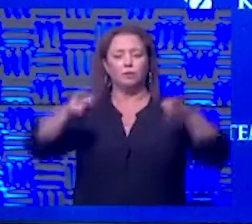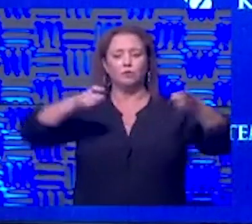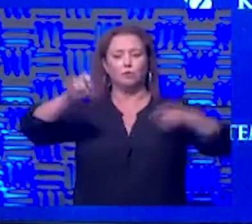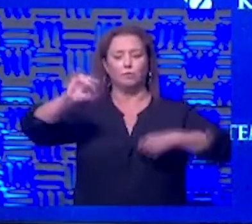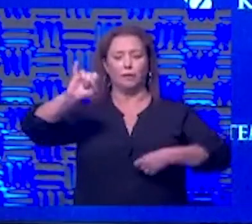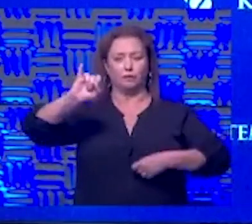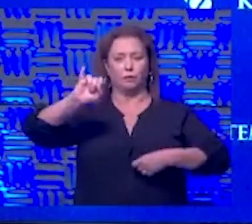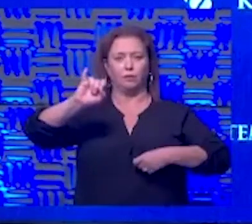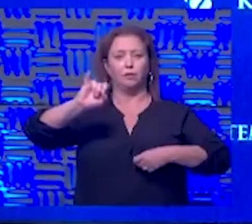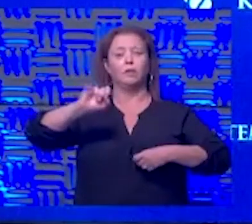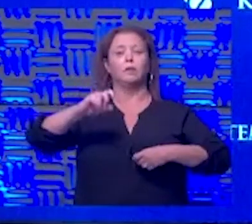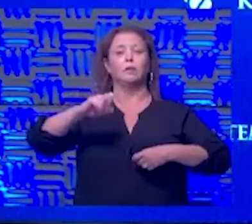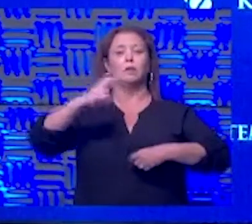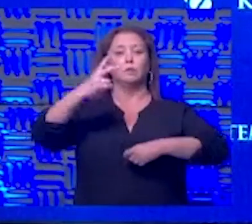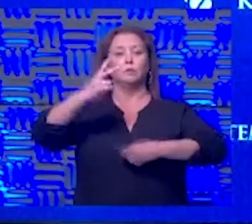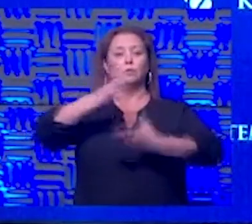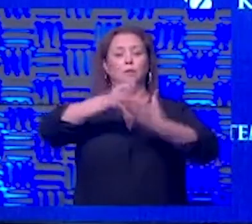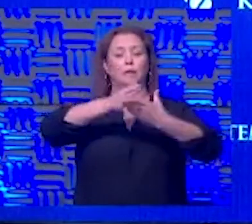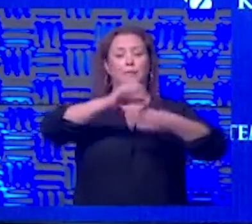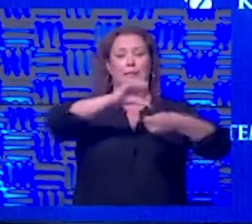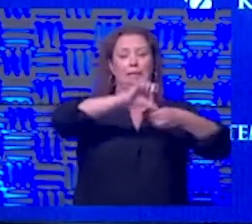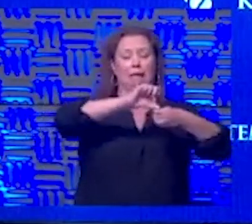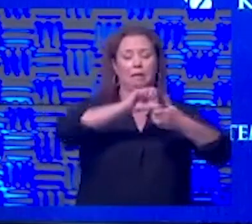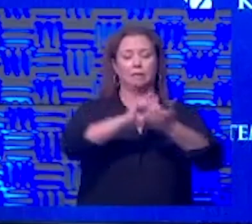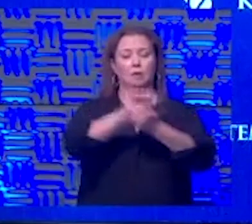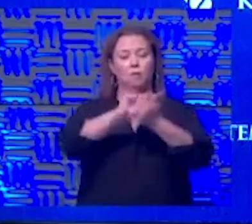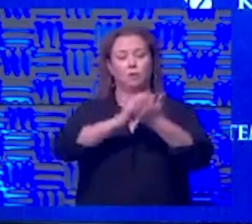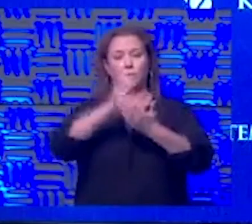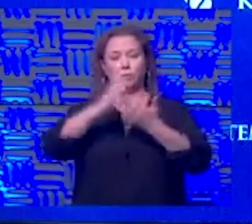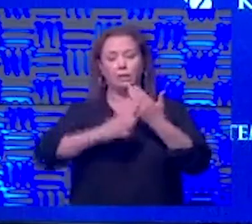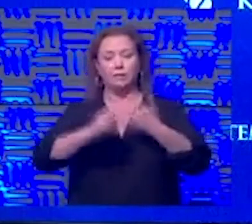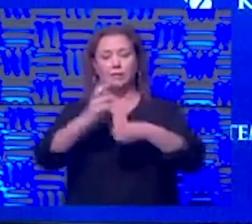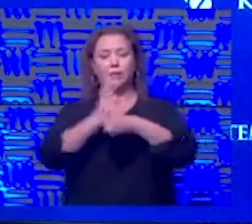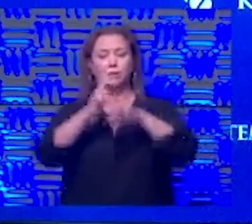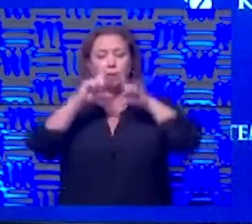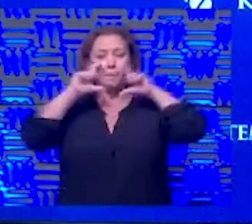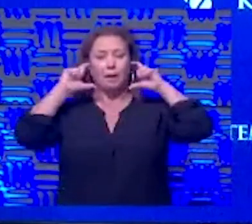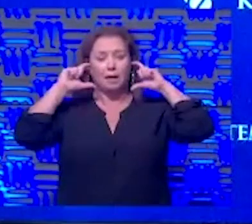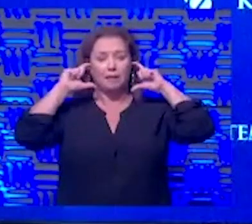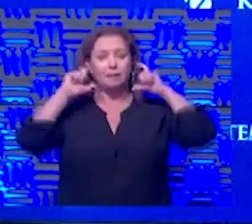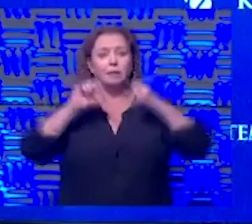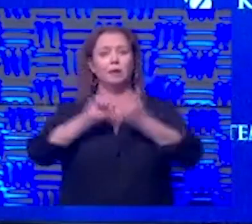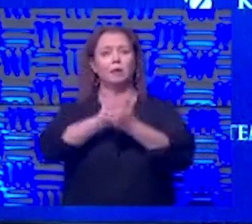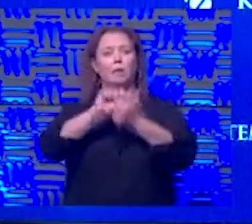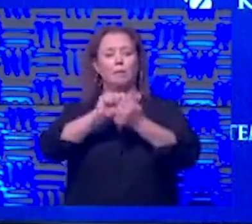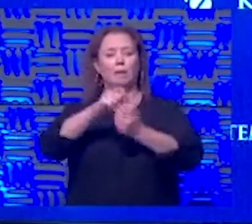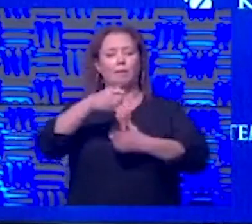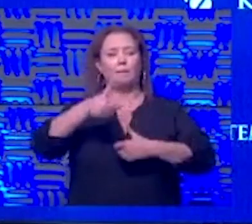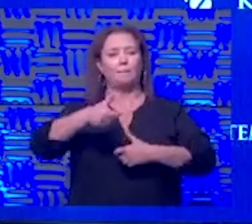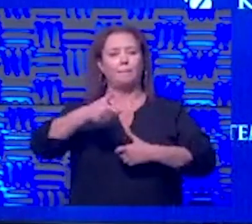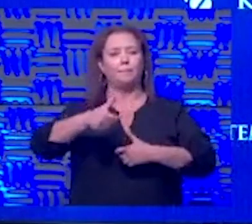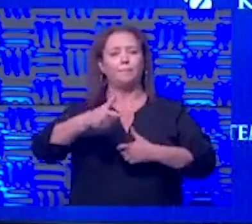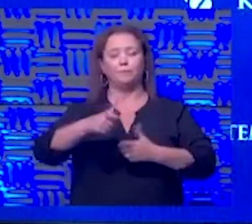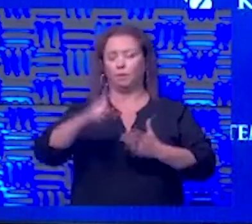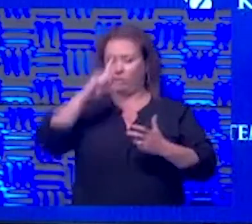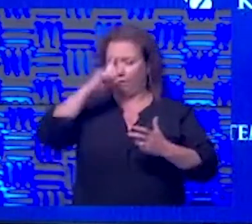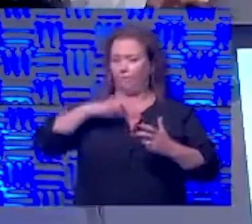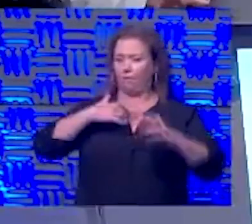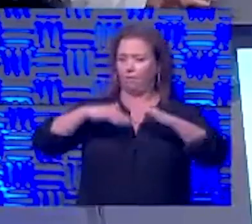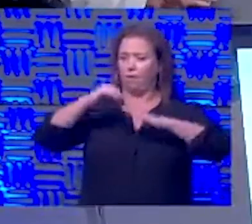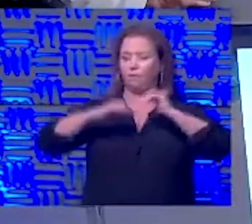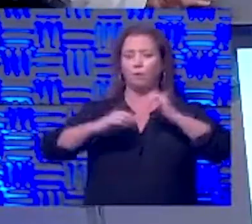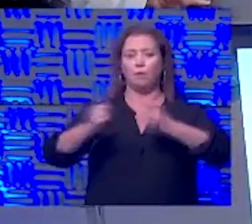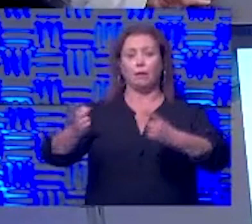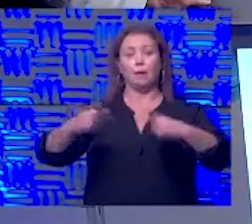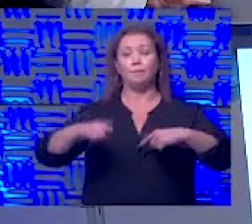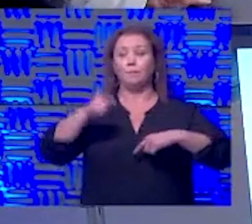had 2 stops to get gas. They wiped down their hands. They used their masks. They wiped down the pumps, et cetera. So we felt comfortable with that.